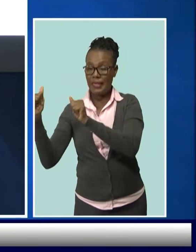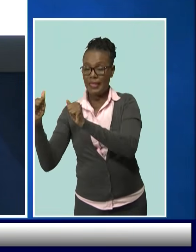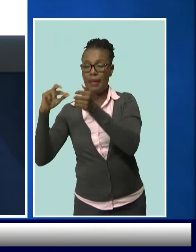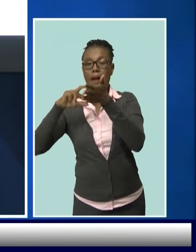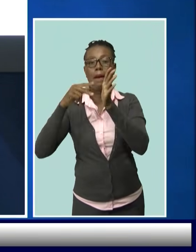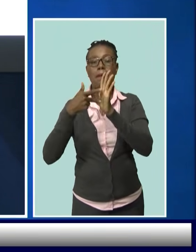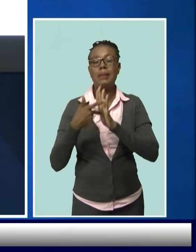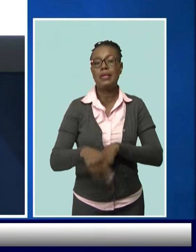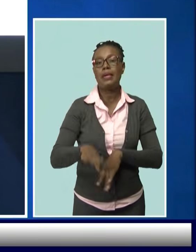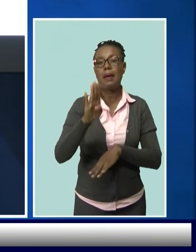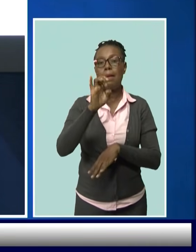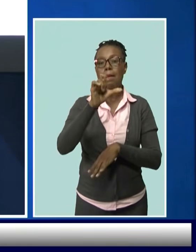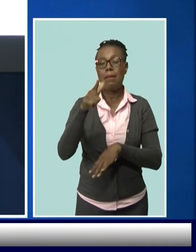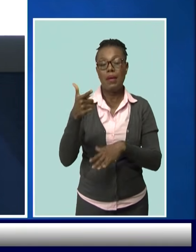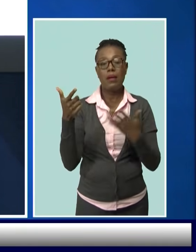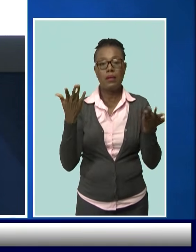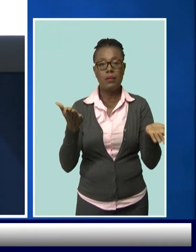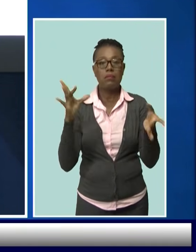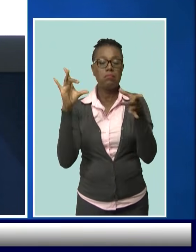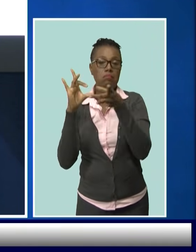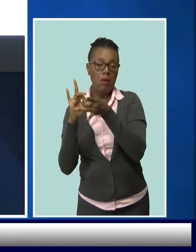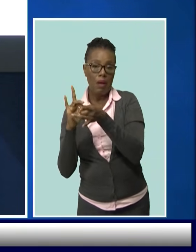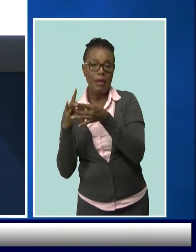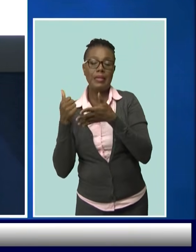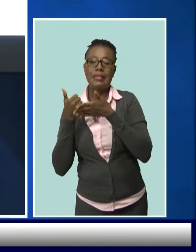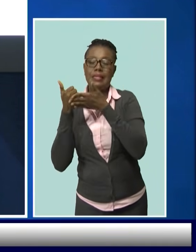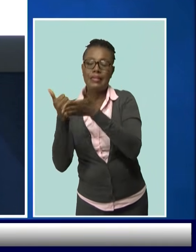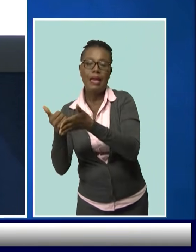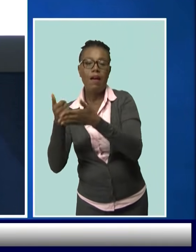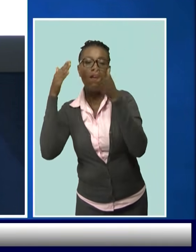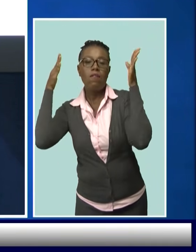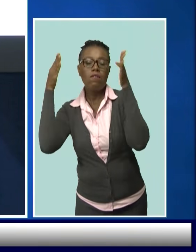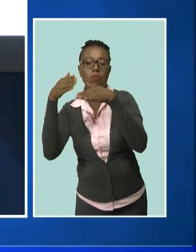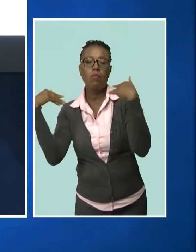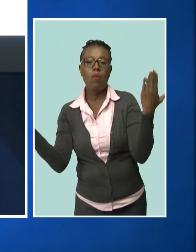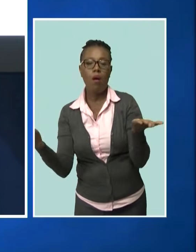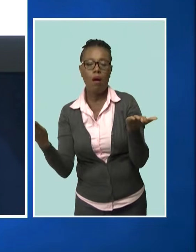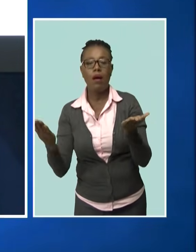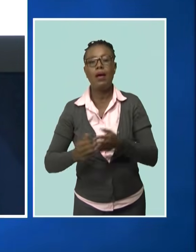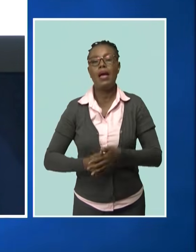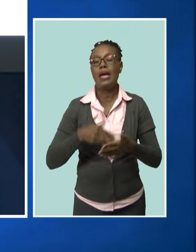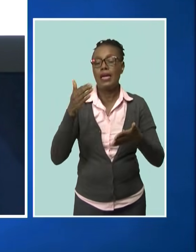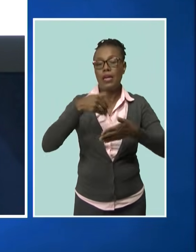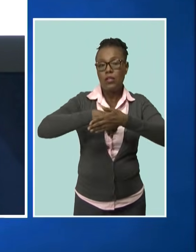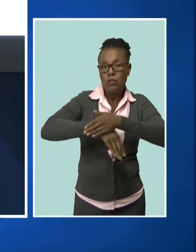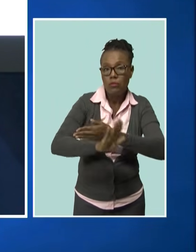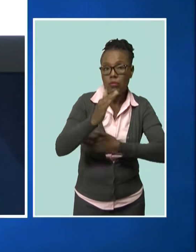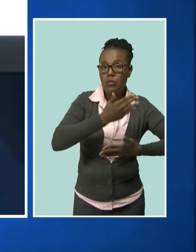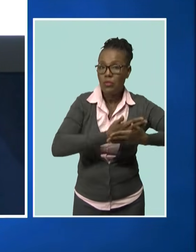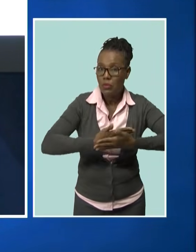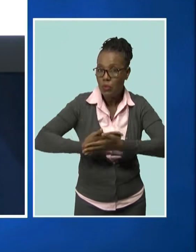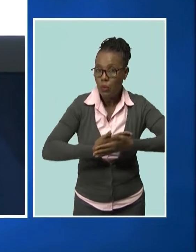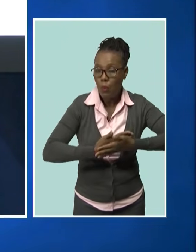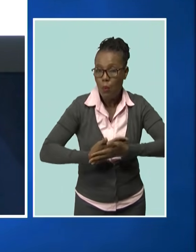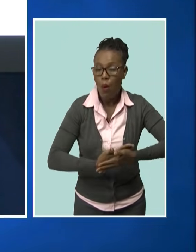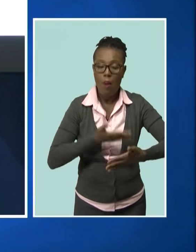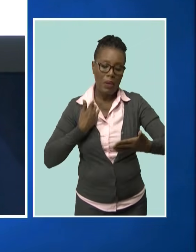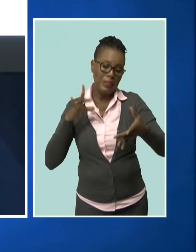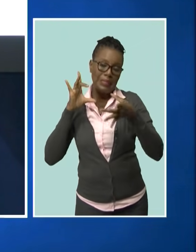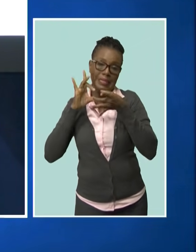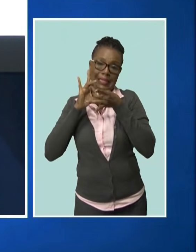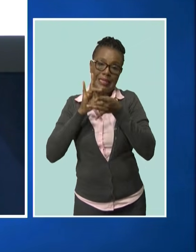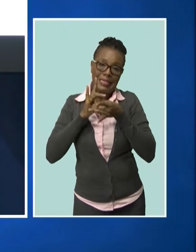the bill to facilitate the birth and bonding with a child during the period